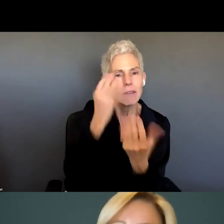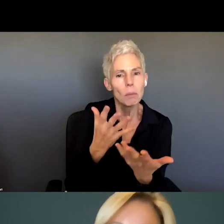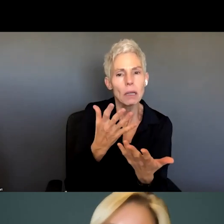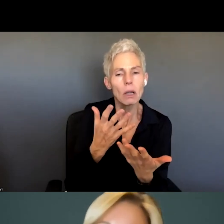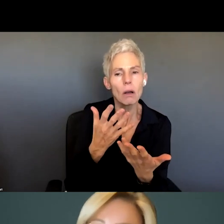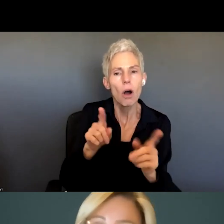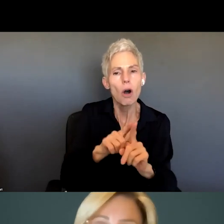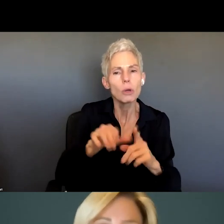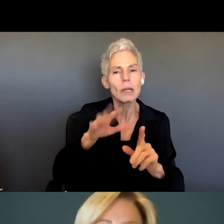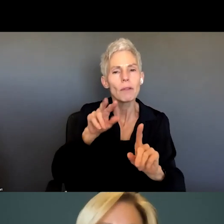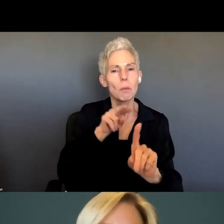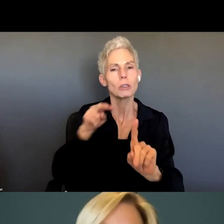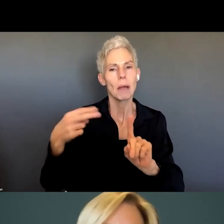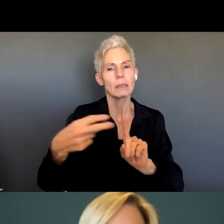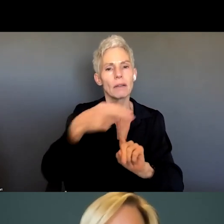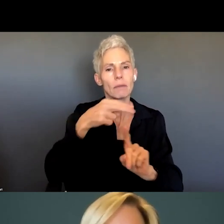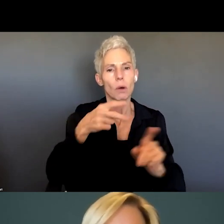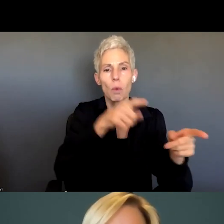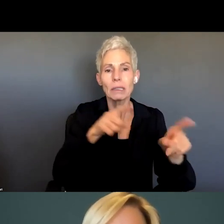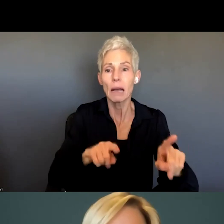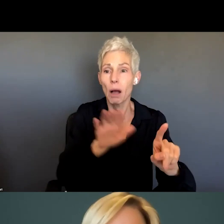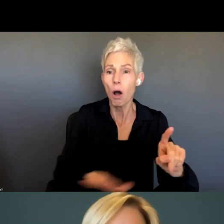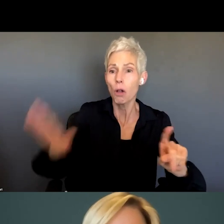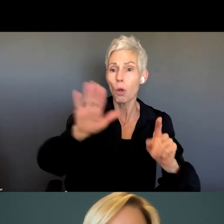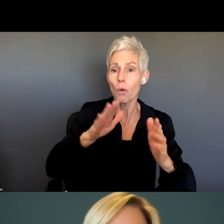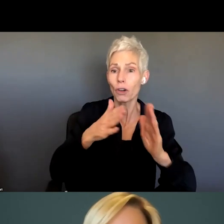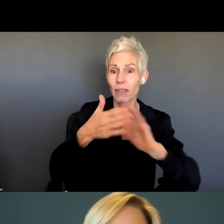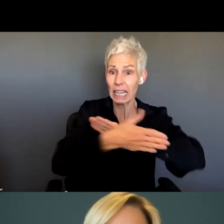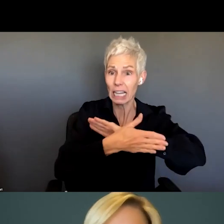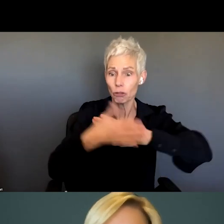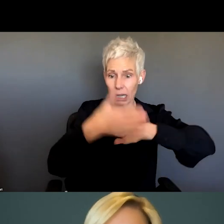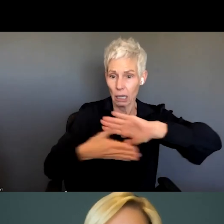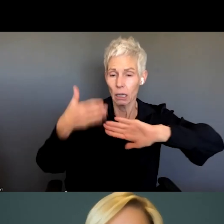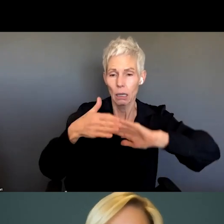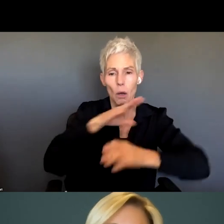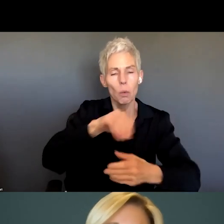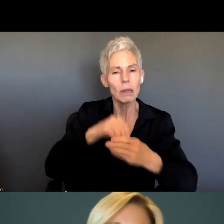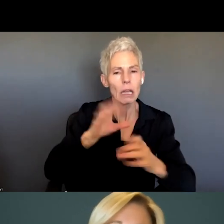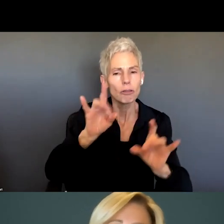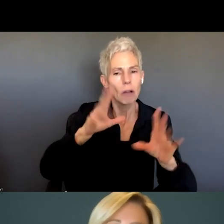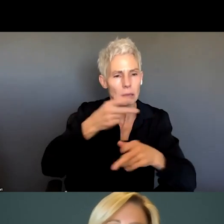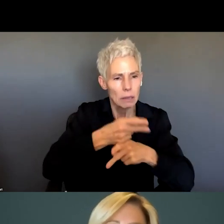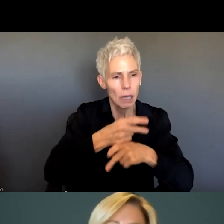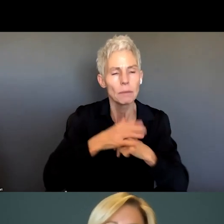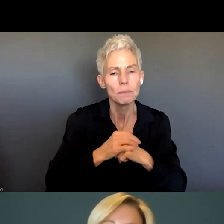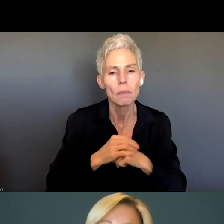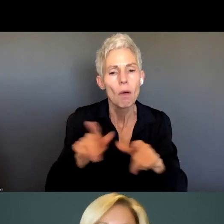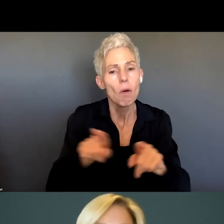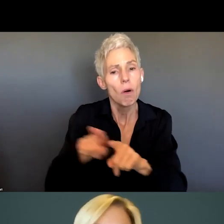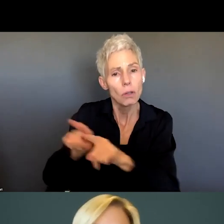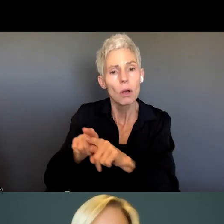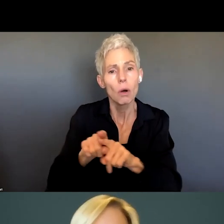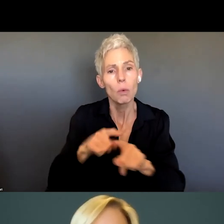perspectives about what is going on across the nation in crisis care. In addition to that, we do